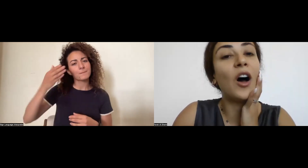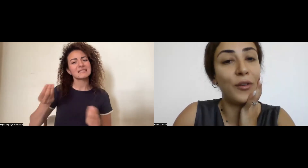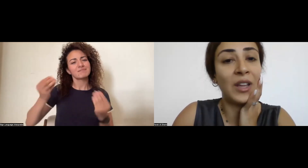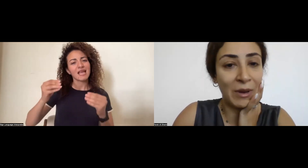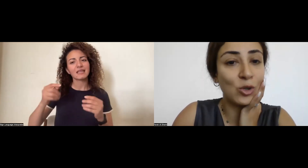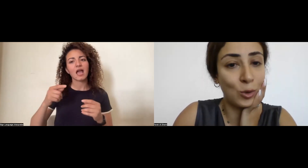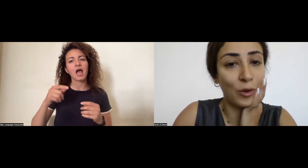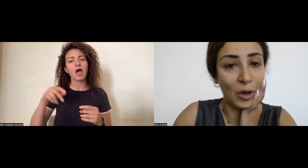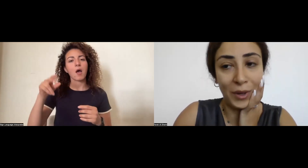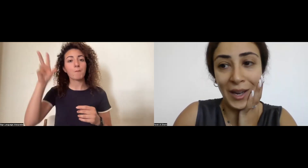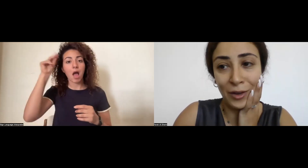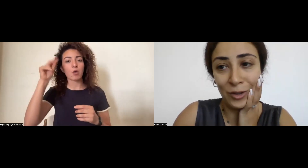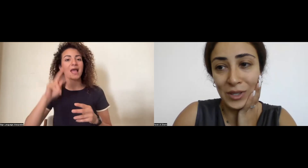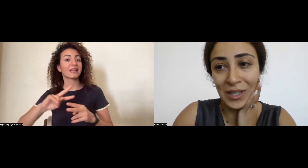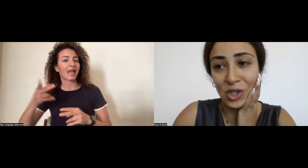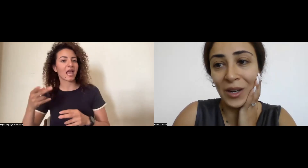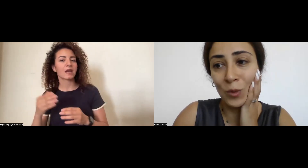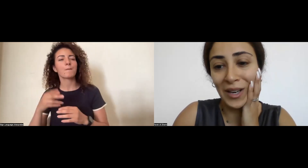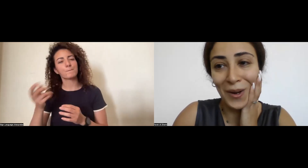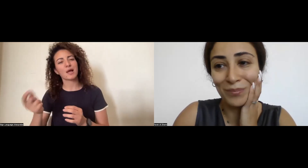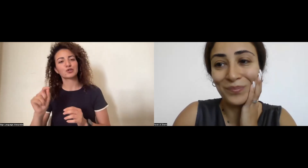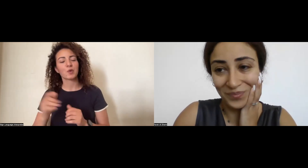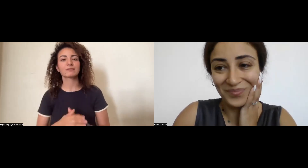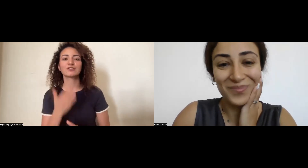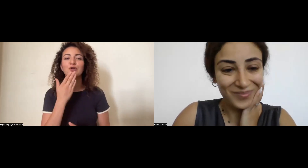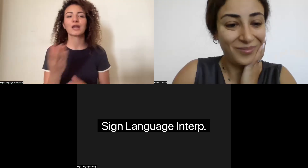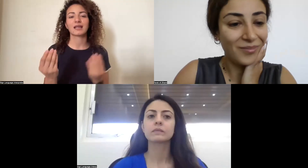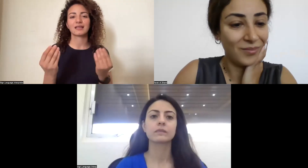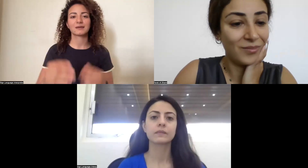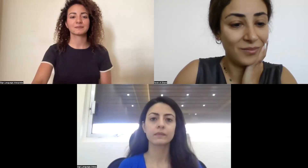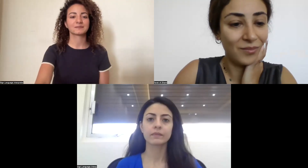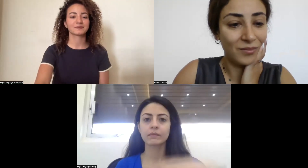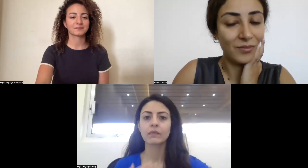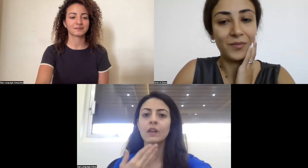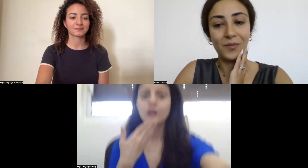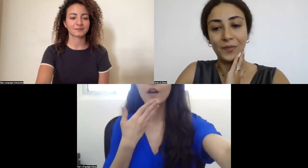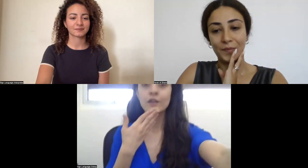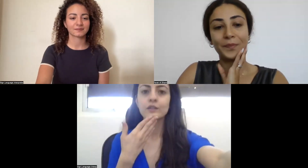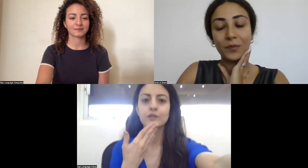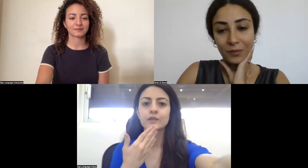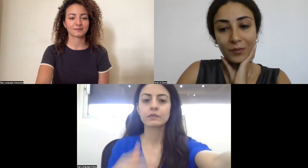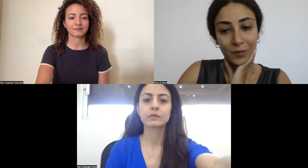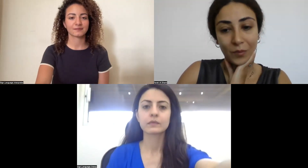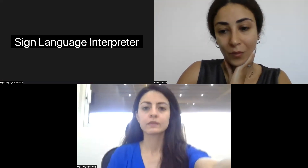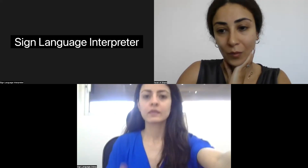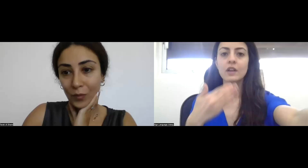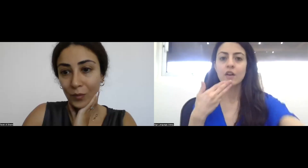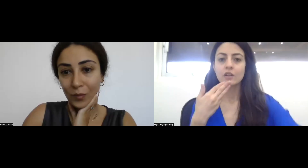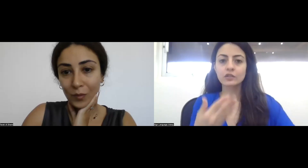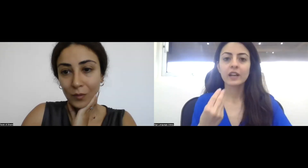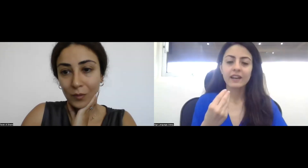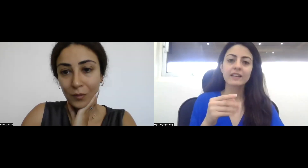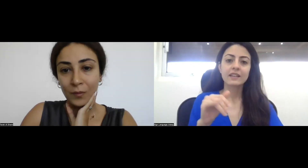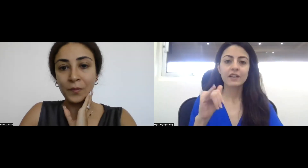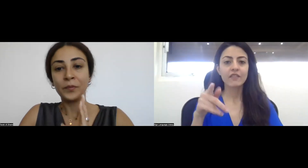about other dimensions to the topic at a later stage. Thank you very much, Farah. Thank you. Thank you for such a comprehensive view. And